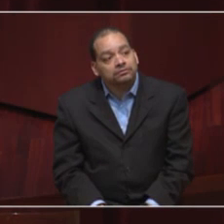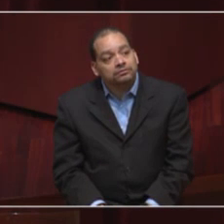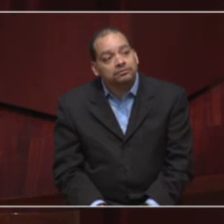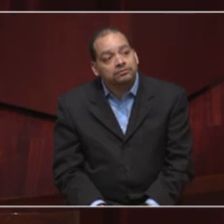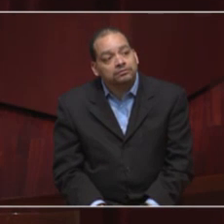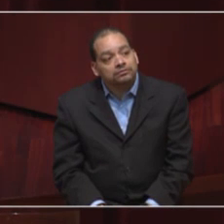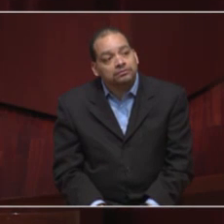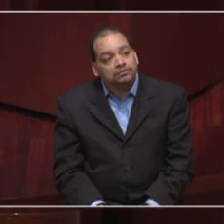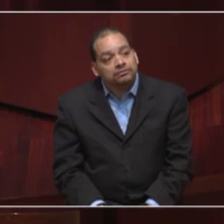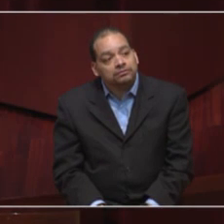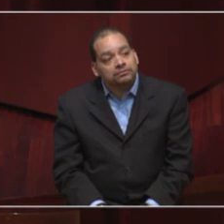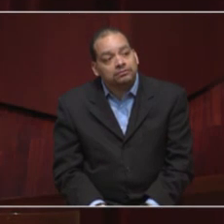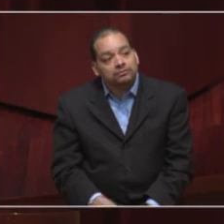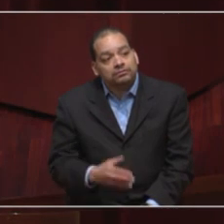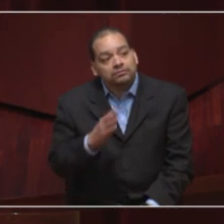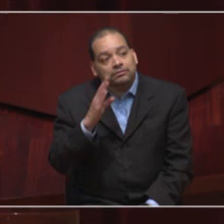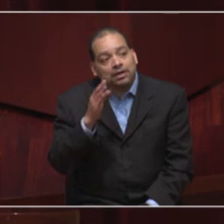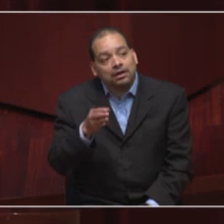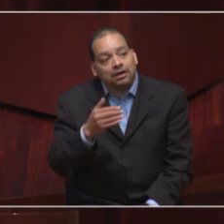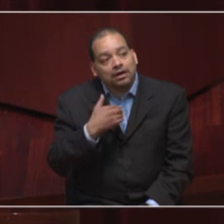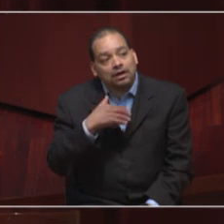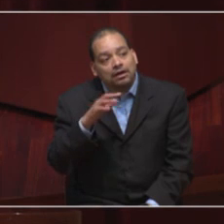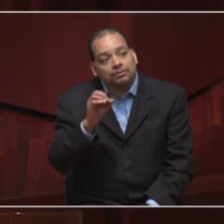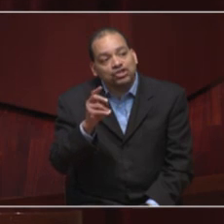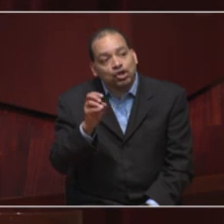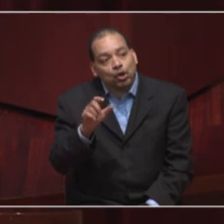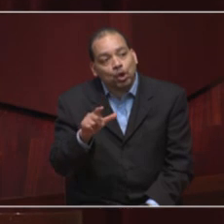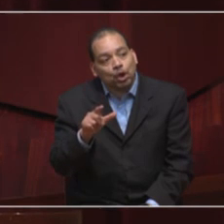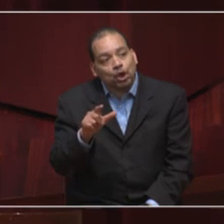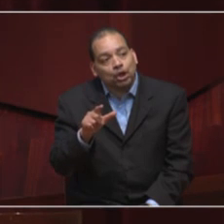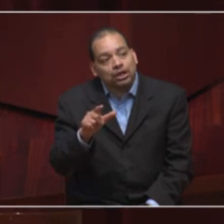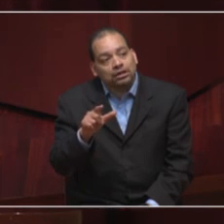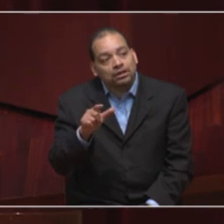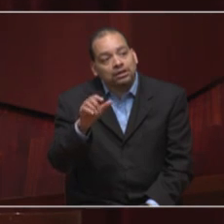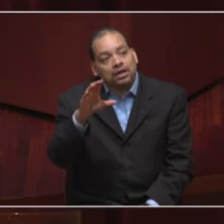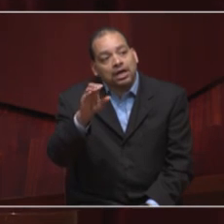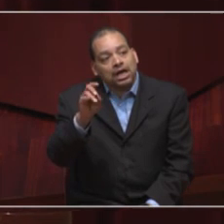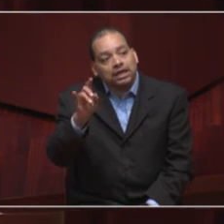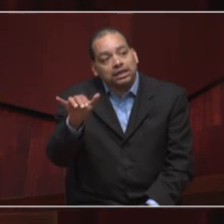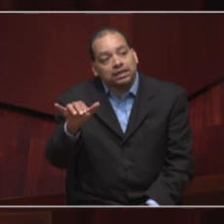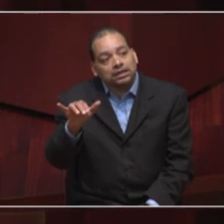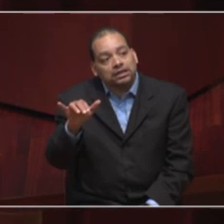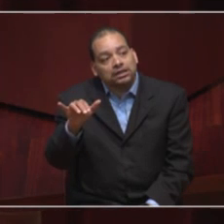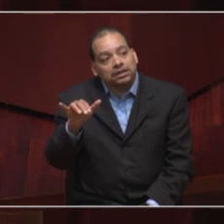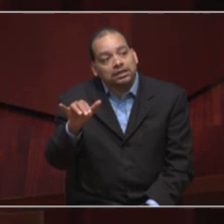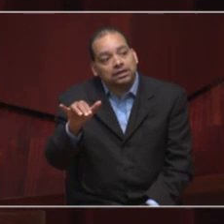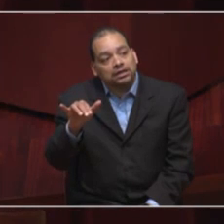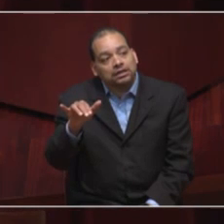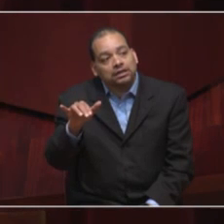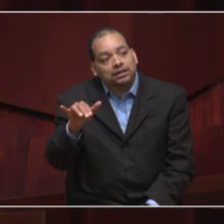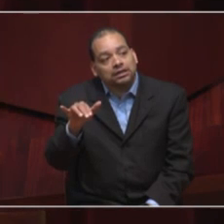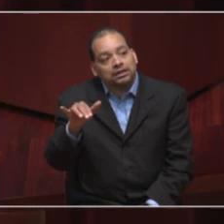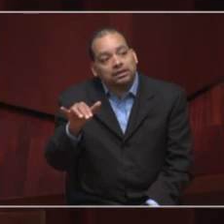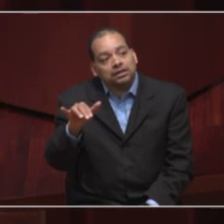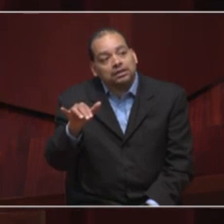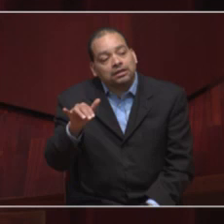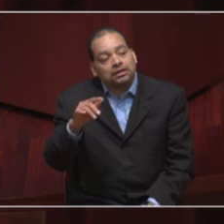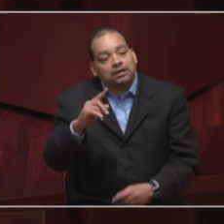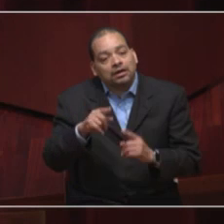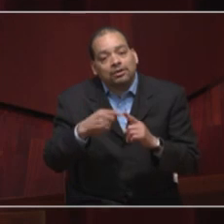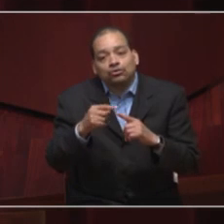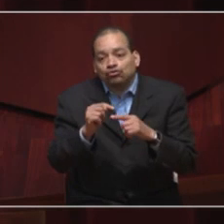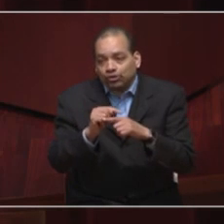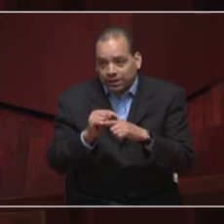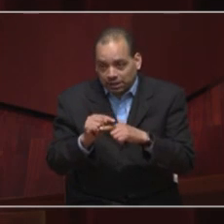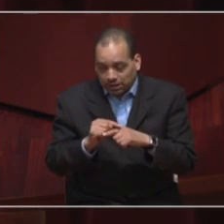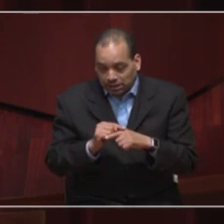Hi, John, again. Sherilyn Connolly. I got a question for you over here. Where are you? There you are. Hey. Question is about the training. You had mentioned